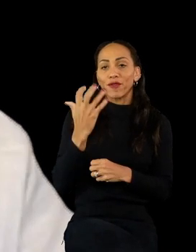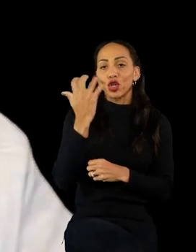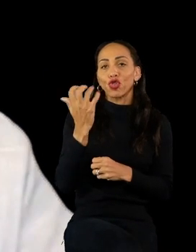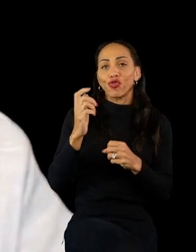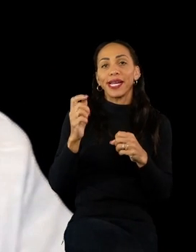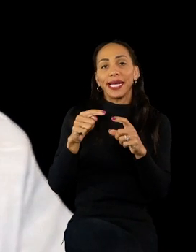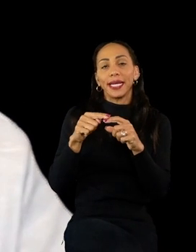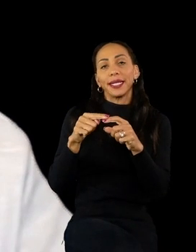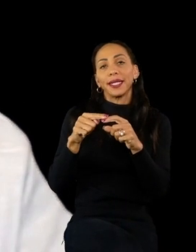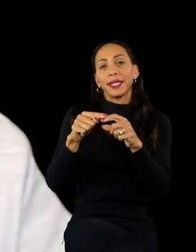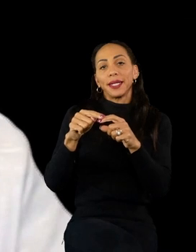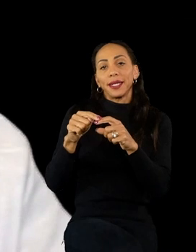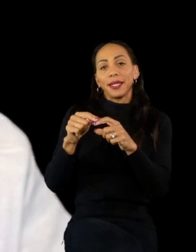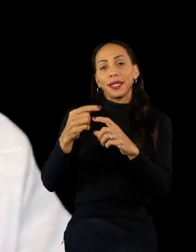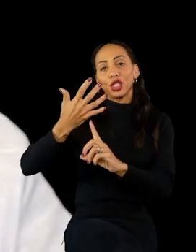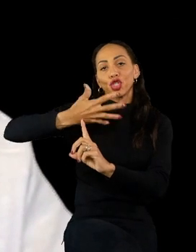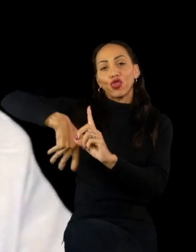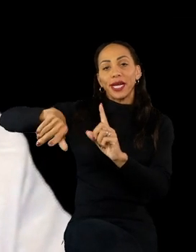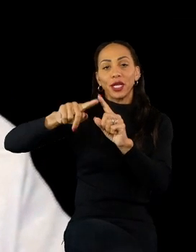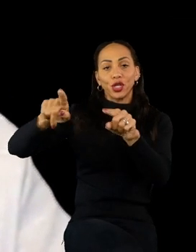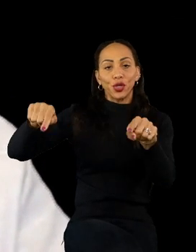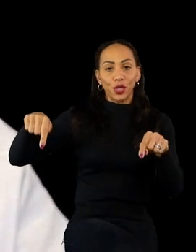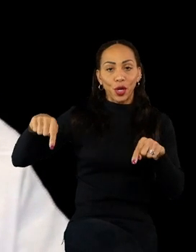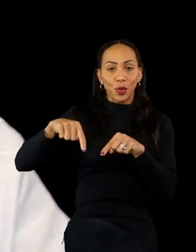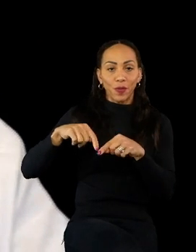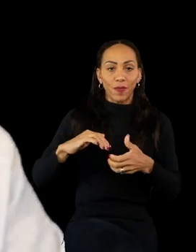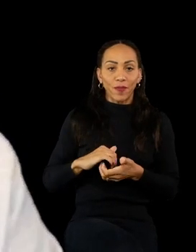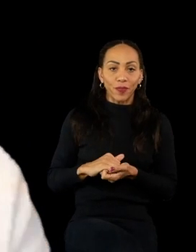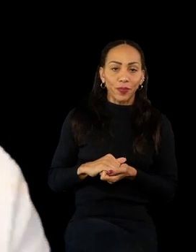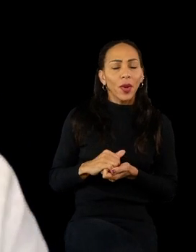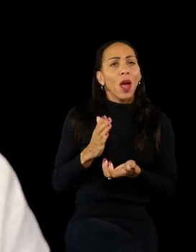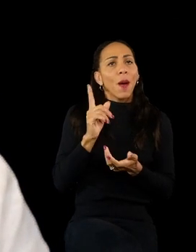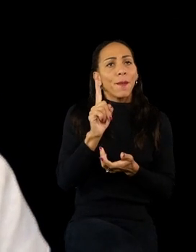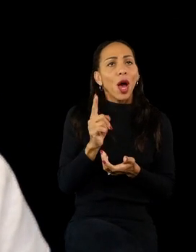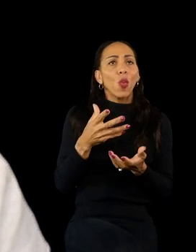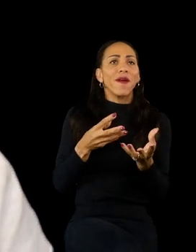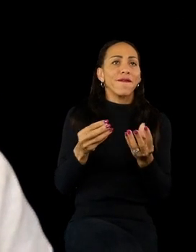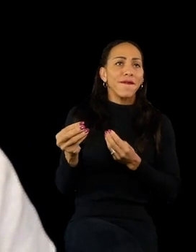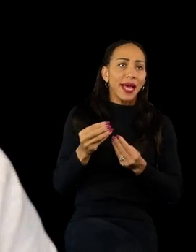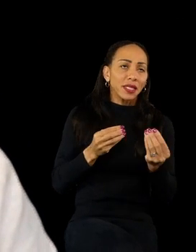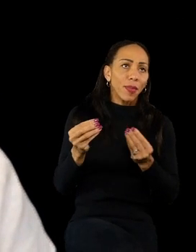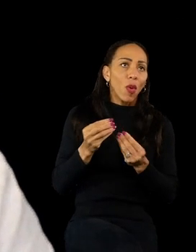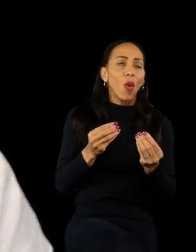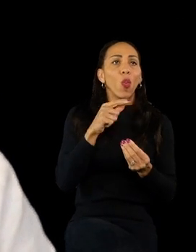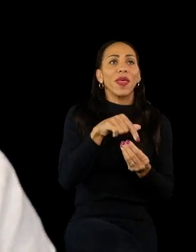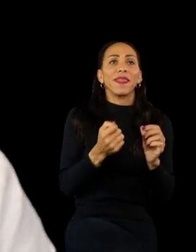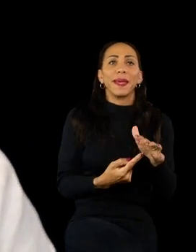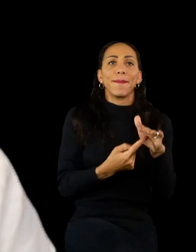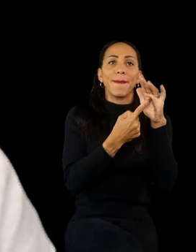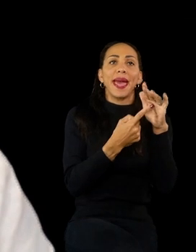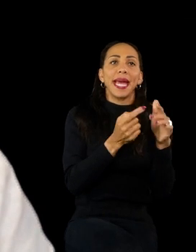do in the film school is we have our own green screen studio, but then we also we're very kind of